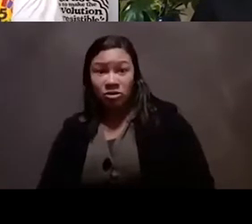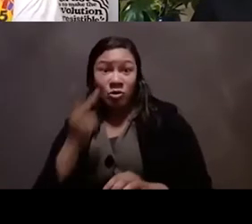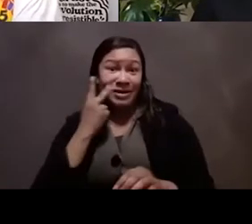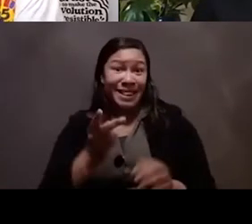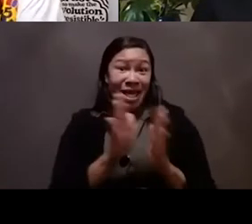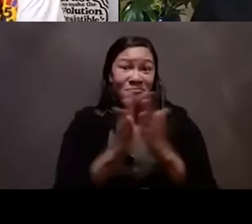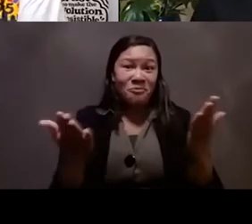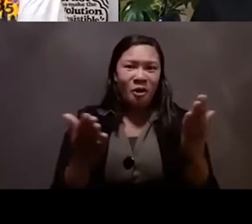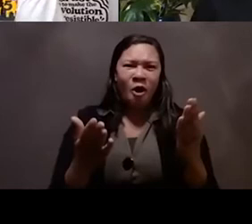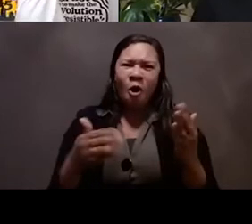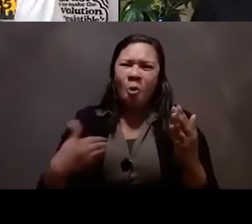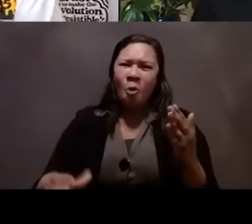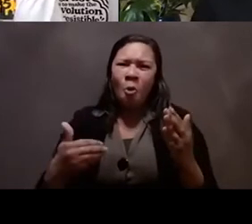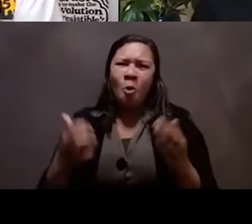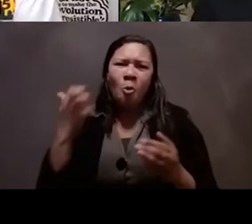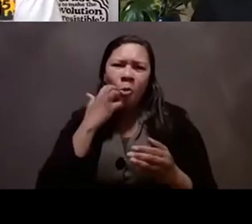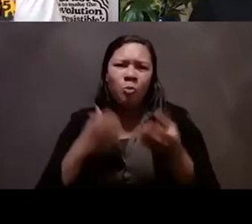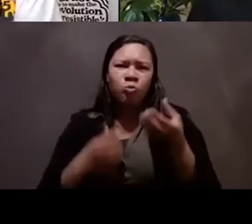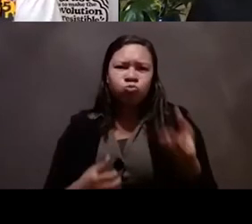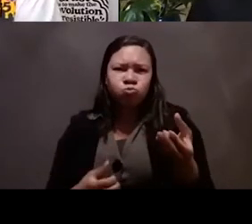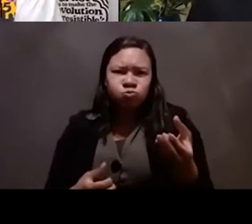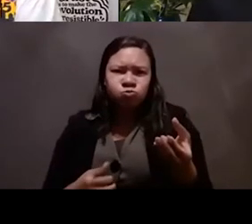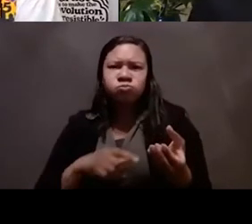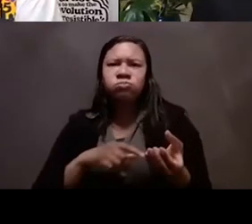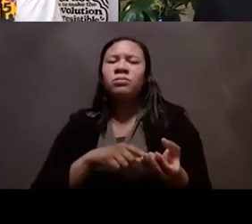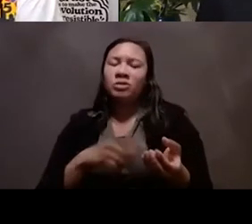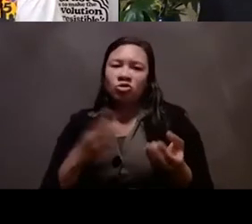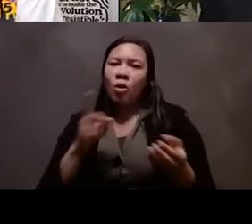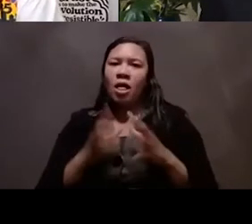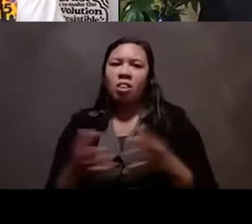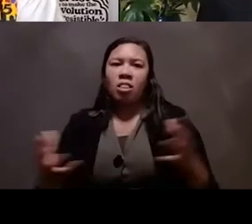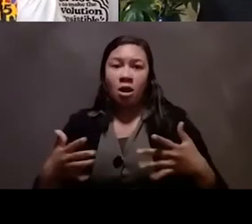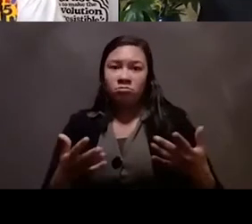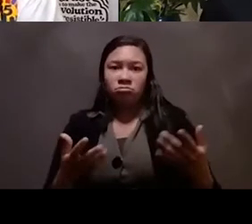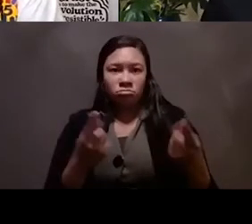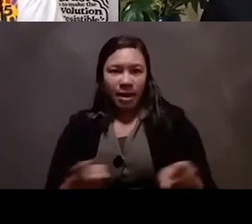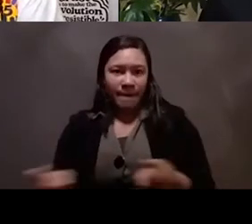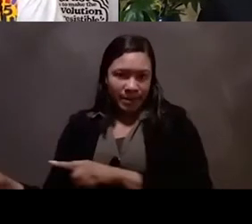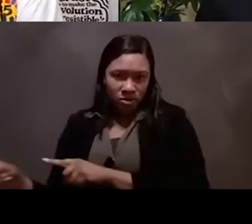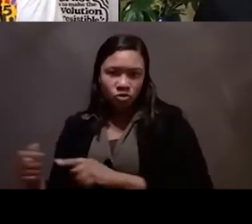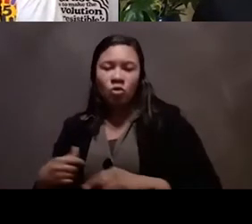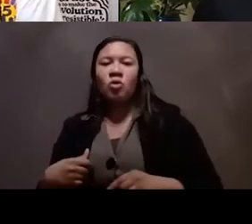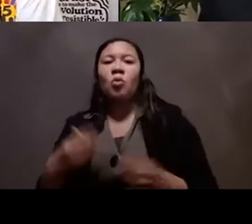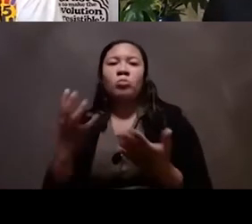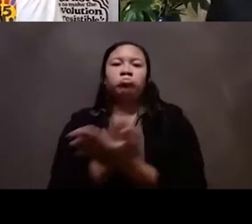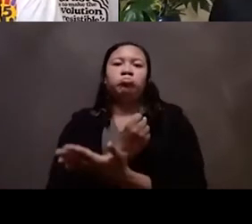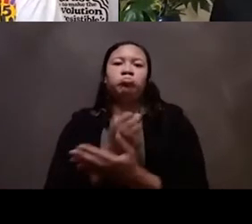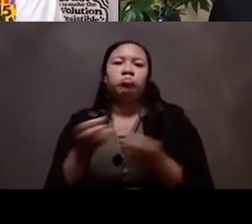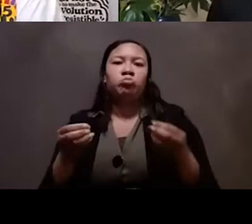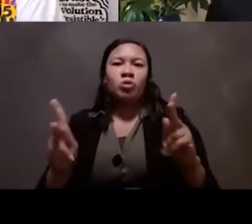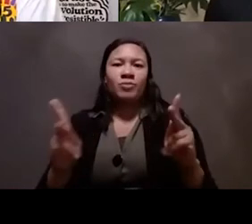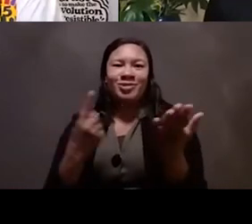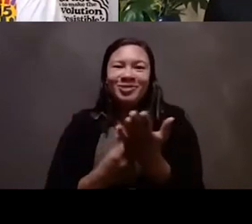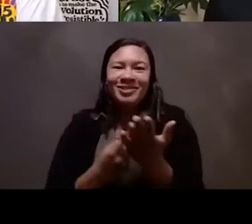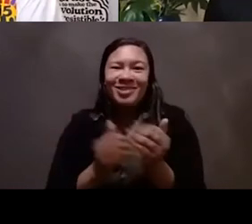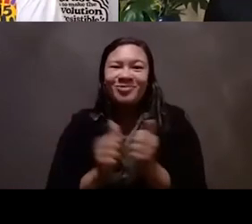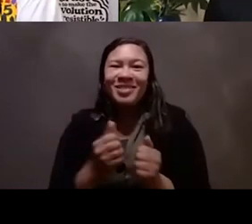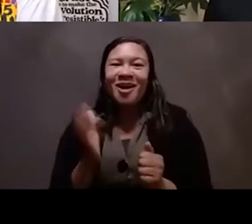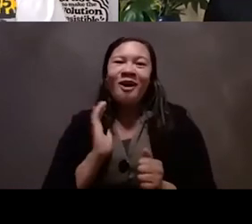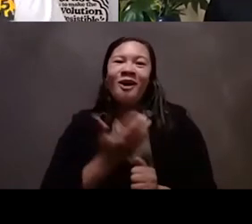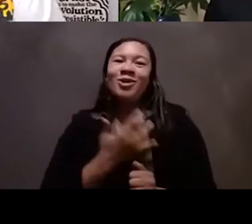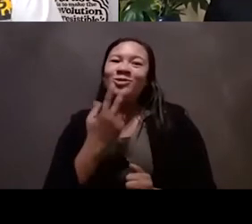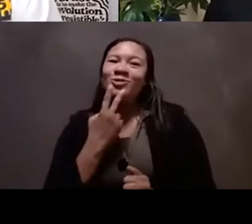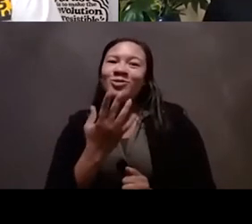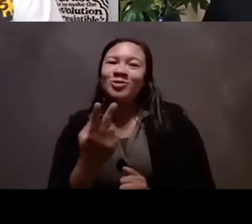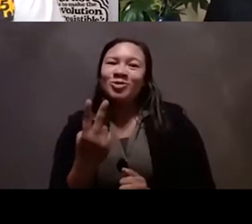going on. And I think for us in this event, we just wanted to seize the opportunity to talk to two of our favorite humans. And that's